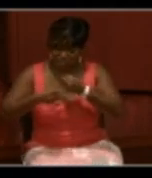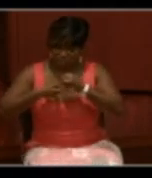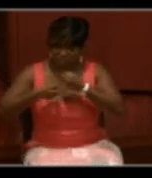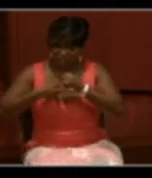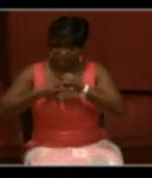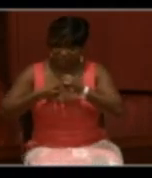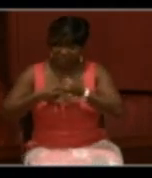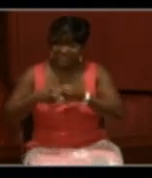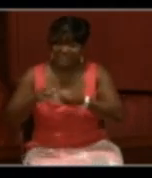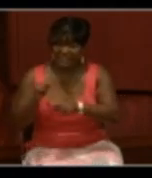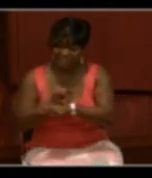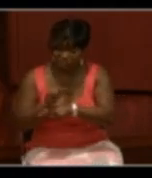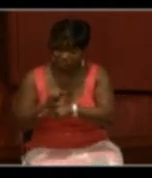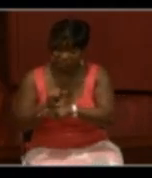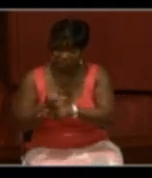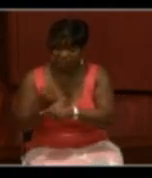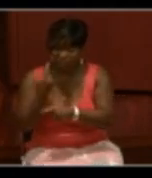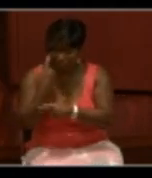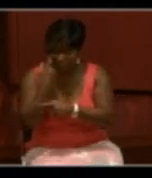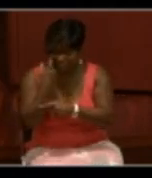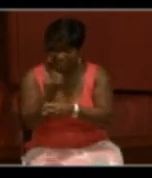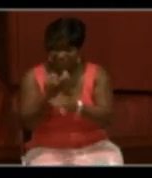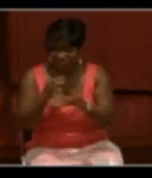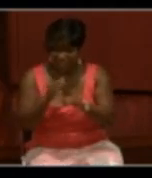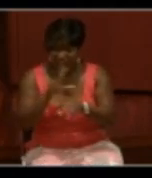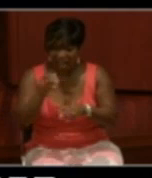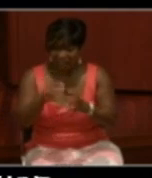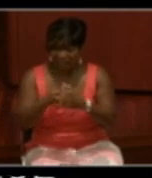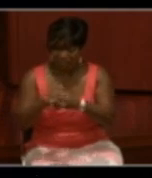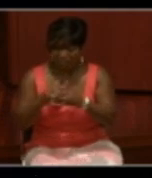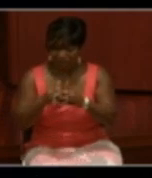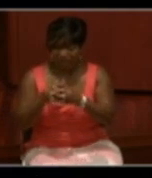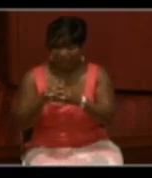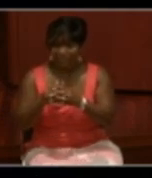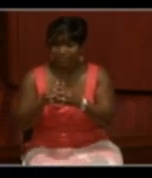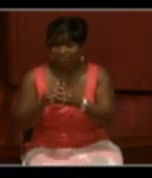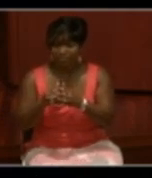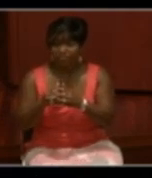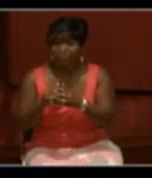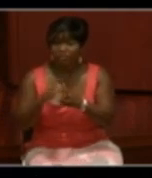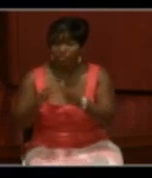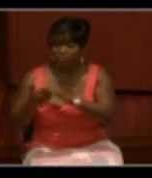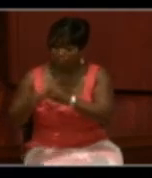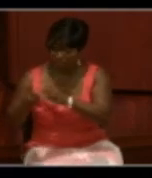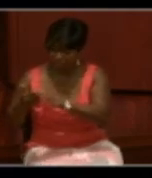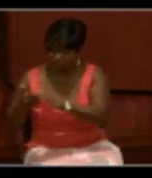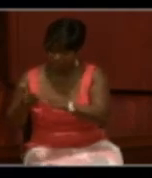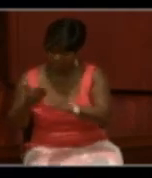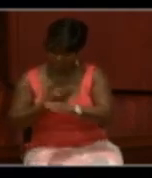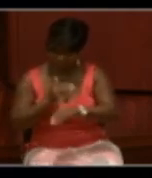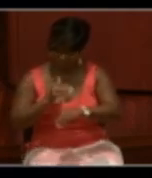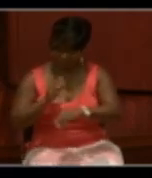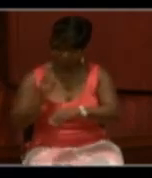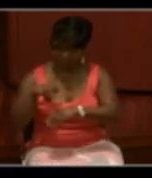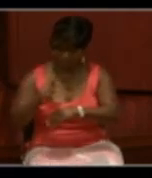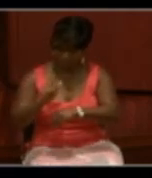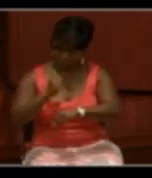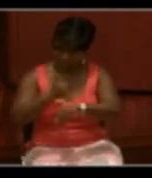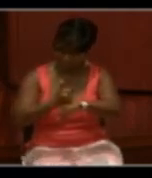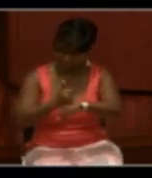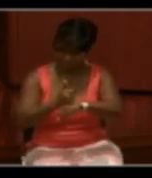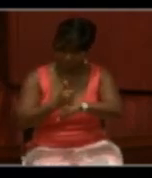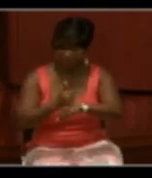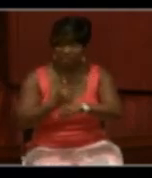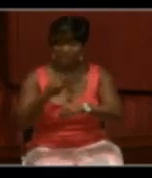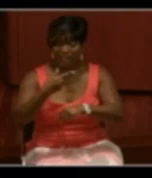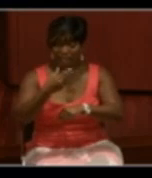free African American community. After the Freedmen's Bank was founded, it was first headquartered in New York City, but it later